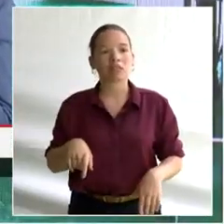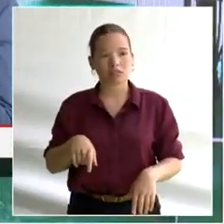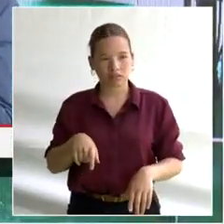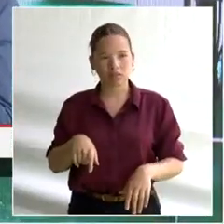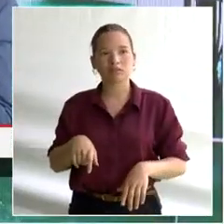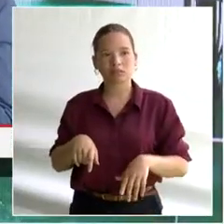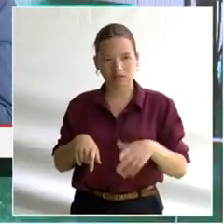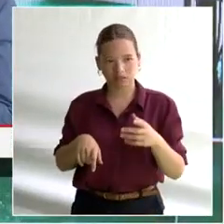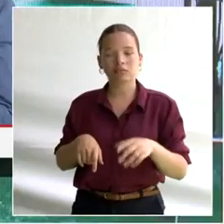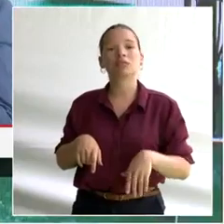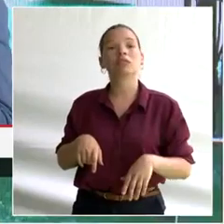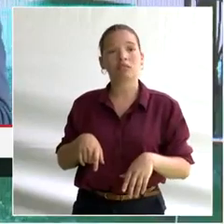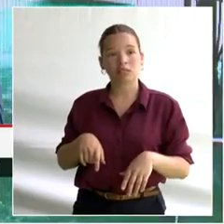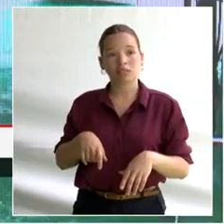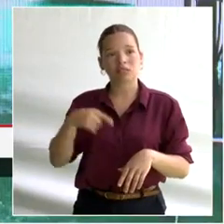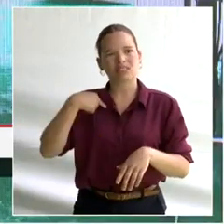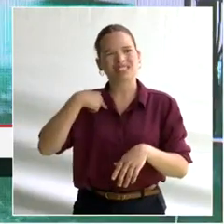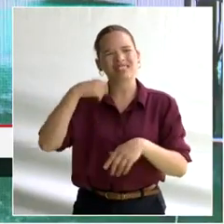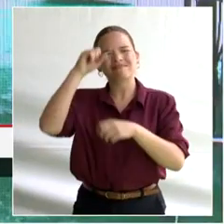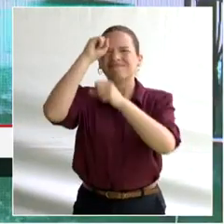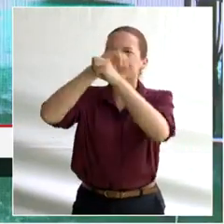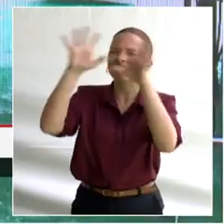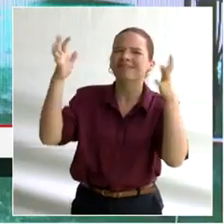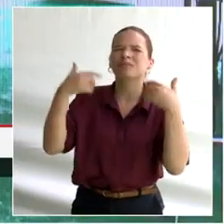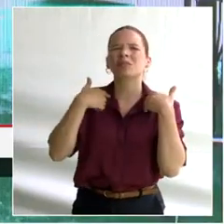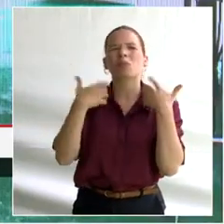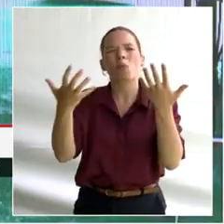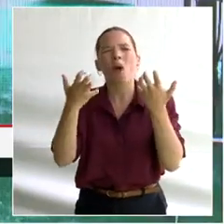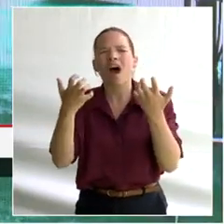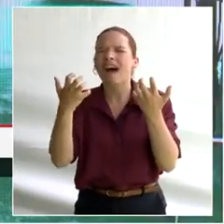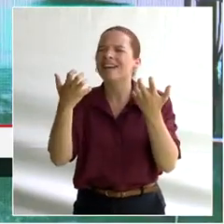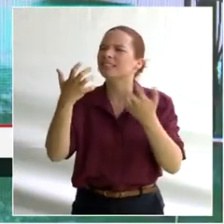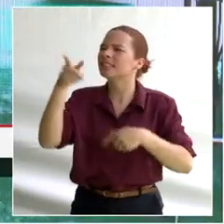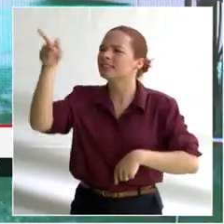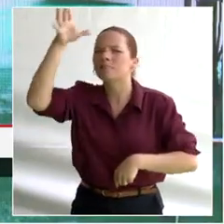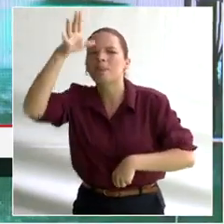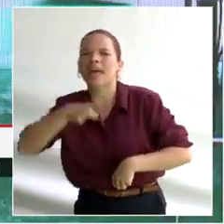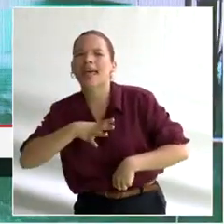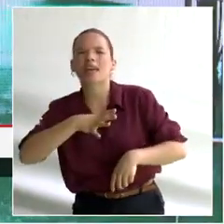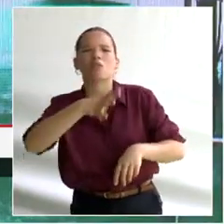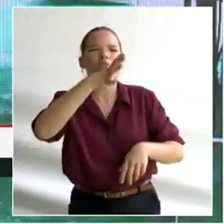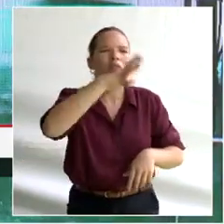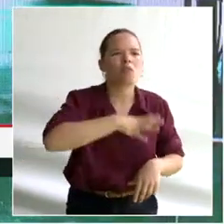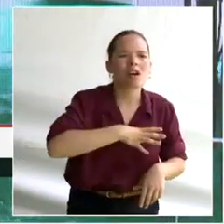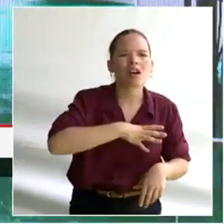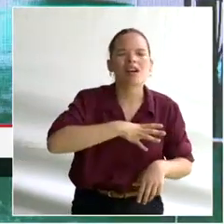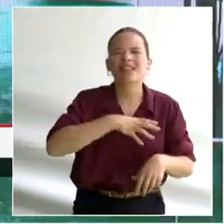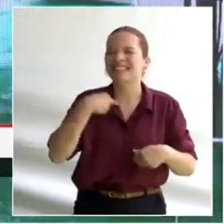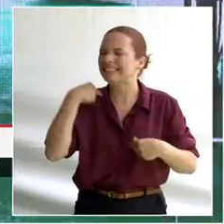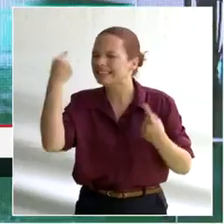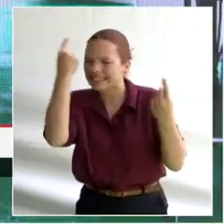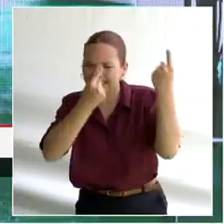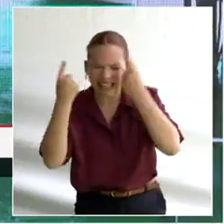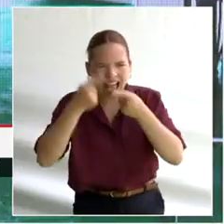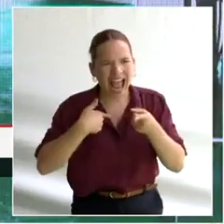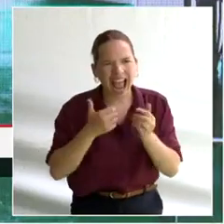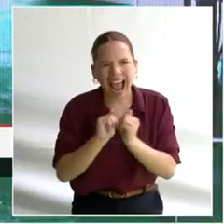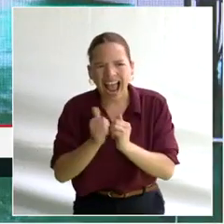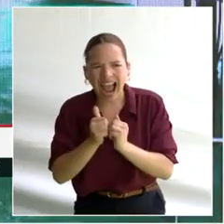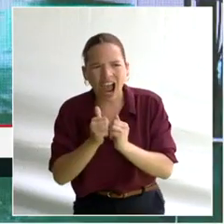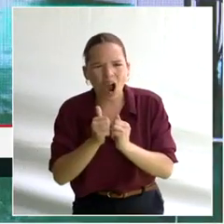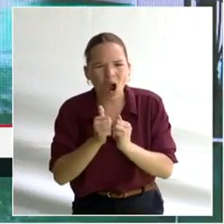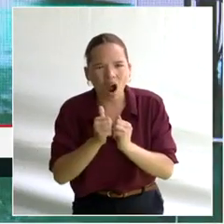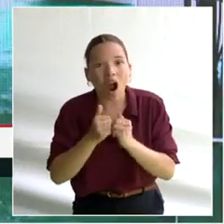Mubadala, who's the title sponsor, back in, I think it was the fall, and we asked them if this is something that we consider, and we talked about